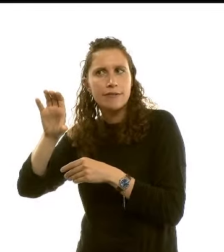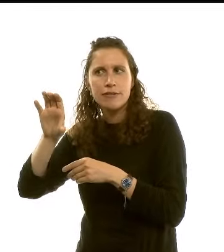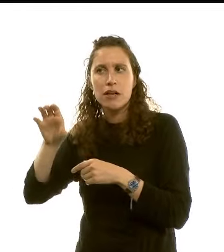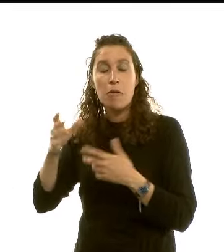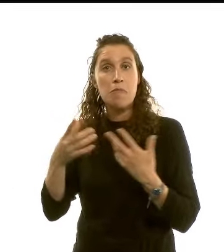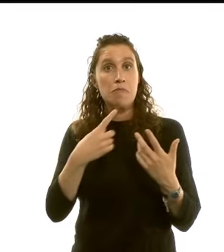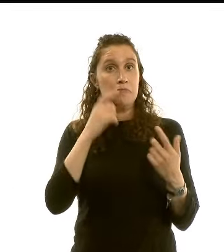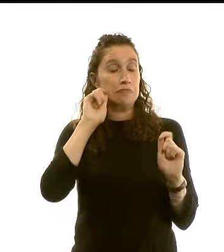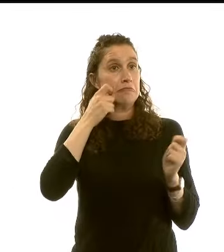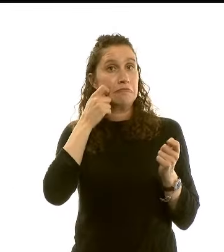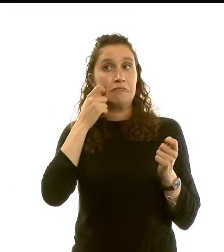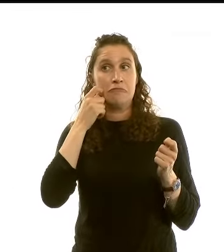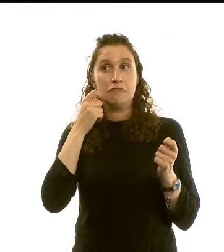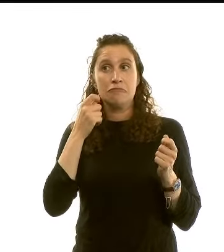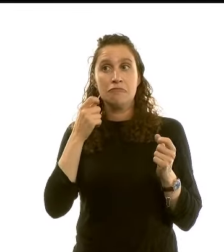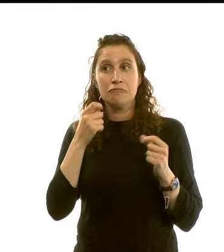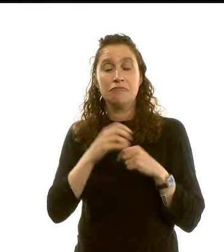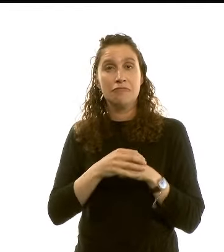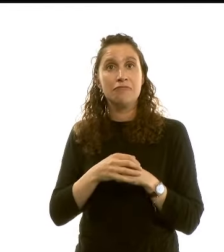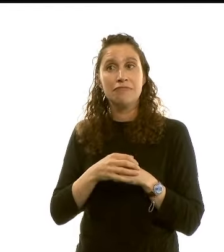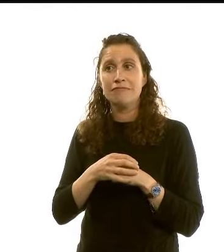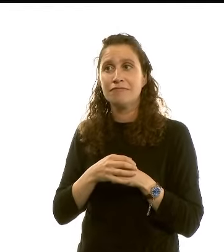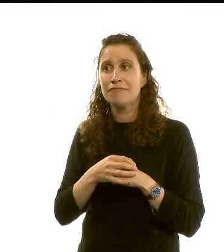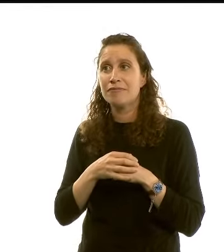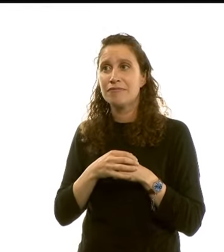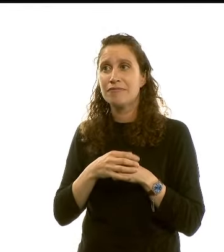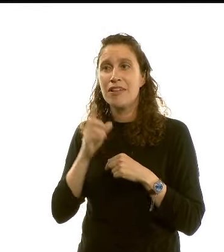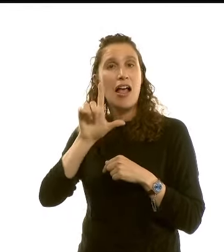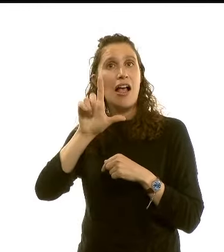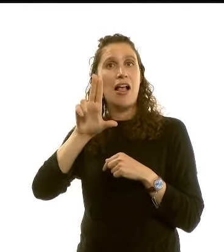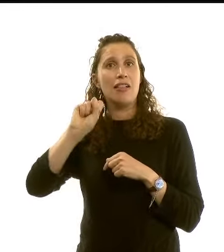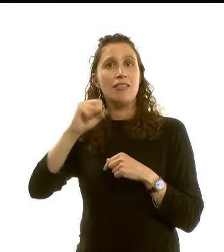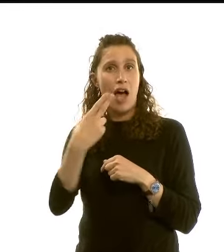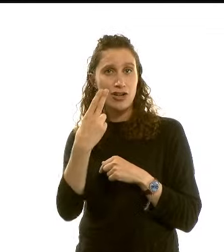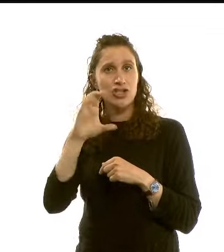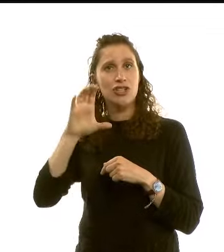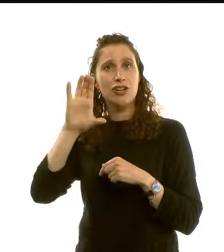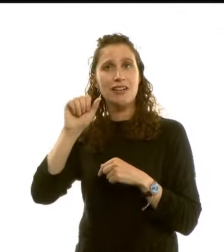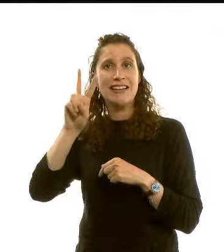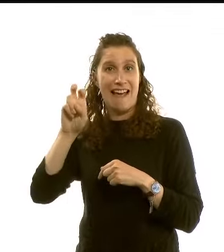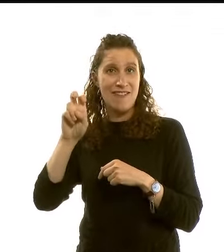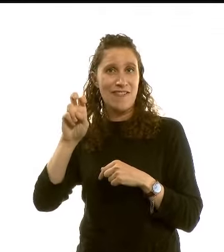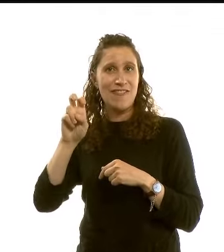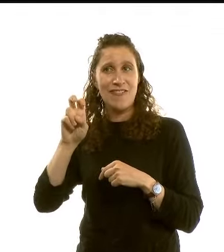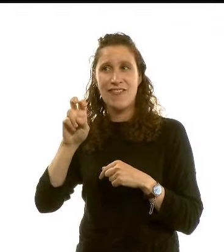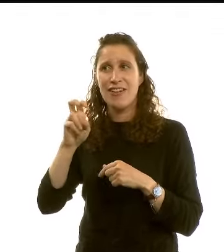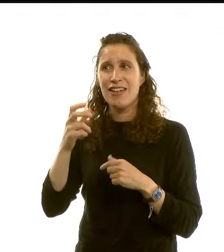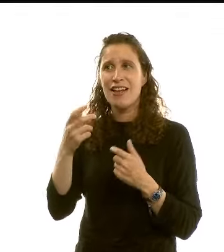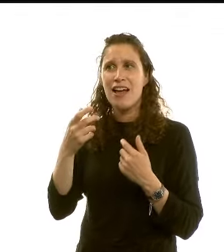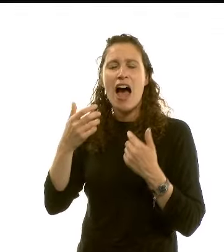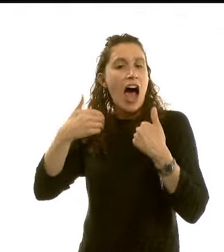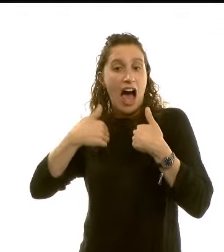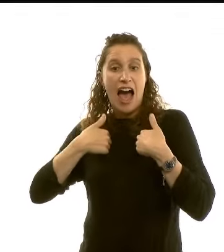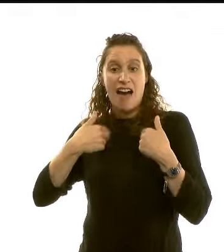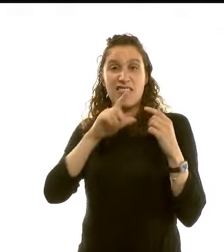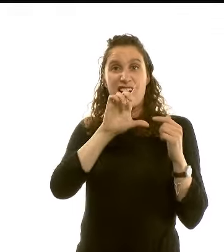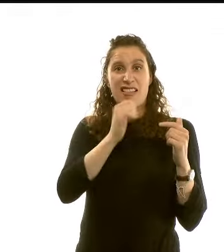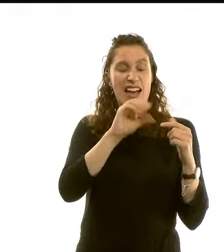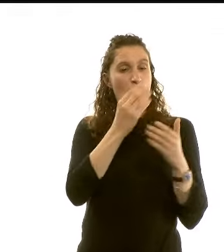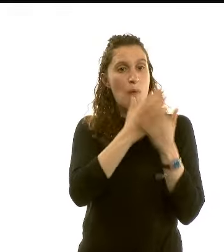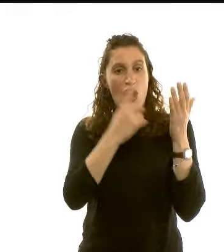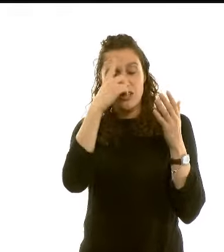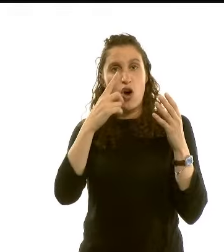cool update, my favorite Minecraft update of all time. Oh, the lush caves, there's lush caves. I have great pieces for foliage, transparent pieces